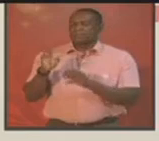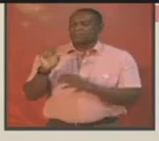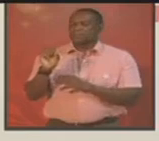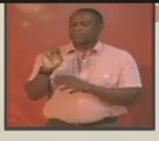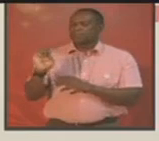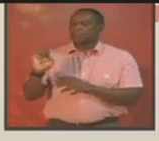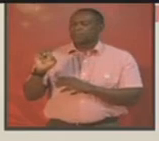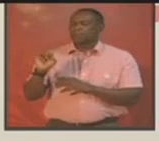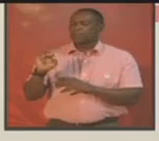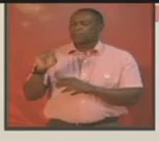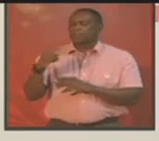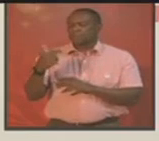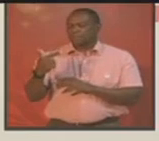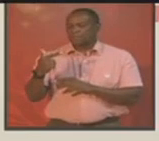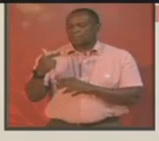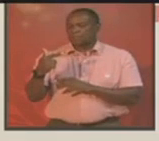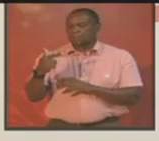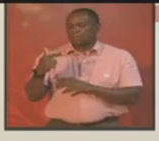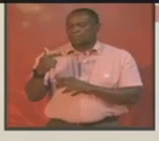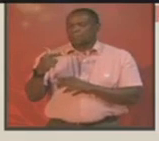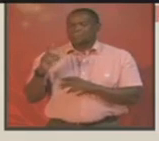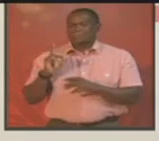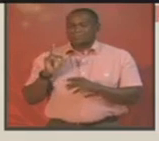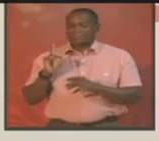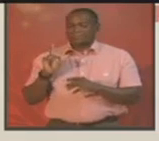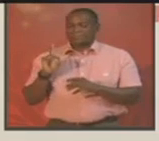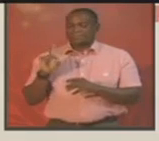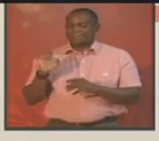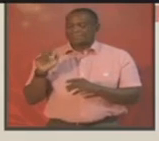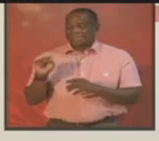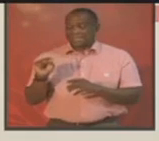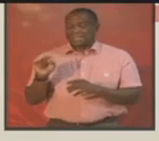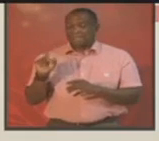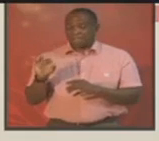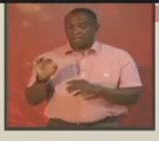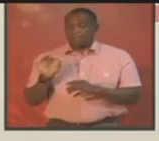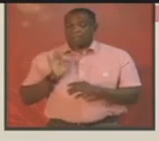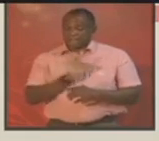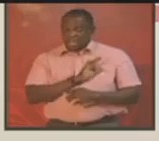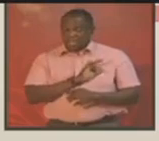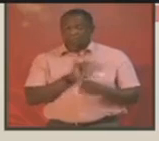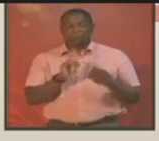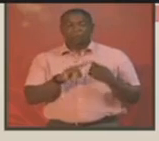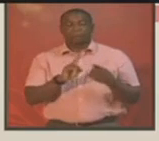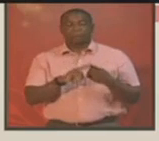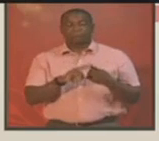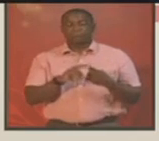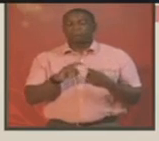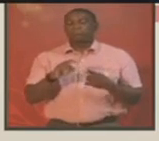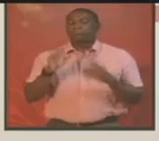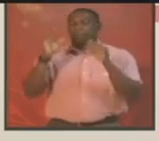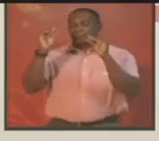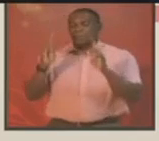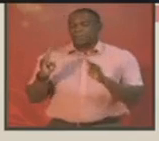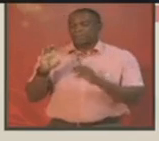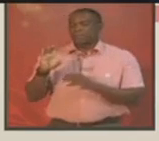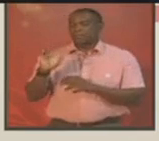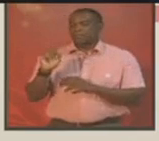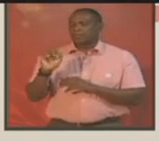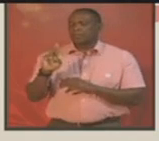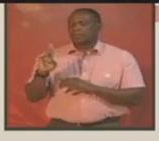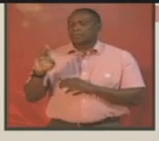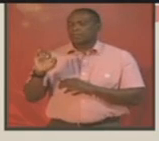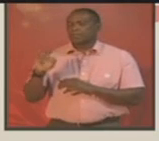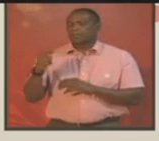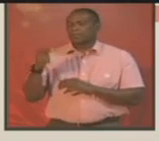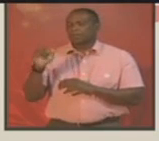Professor Carrington of the Faculty, Professor Montai, and also Dr. Alexander, who's here with us this morning.